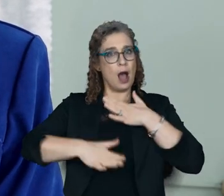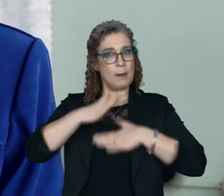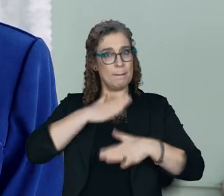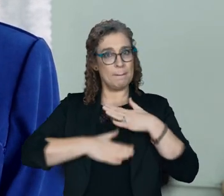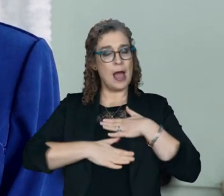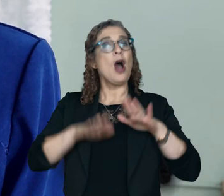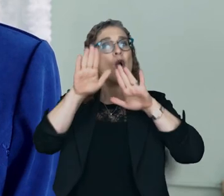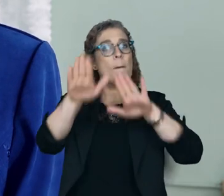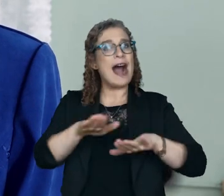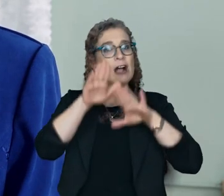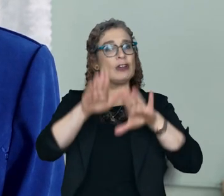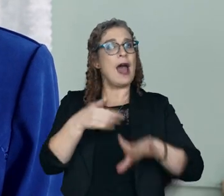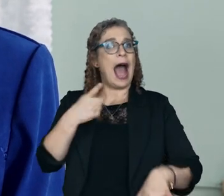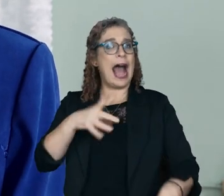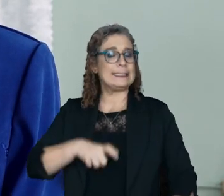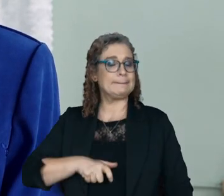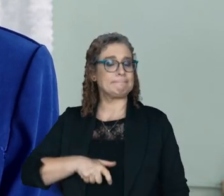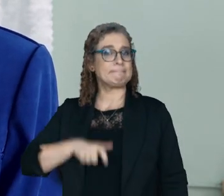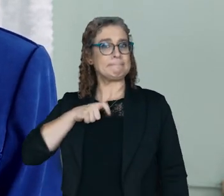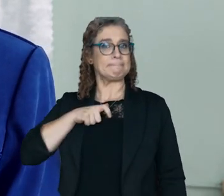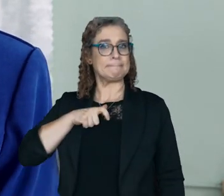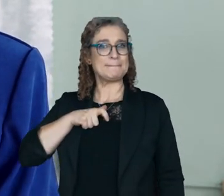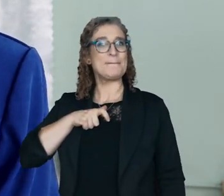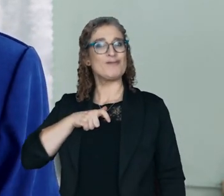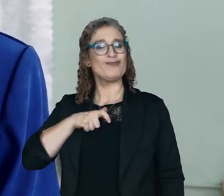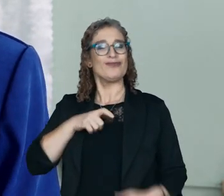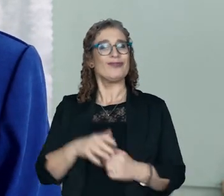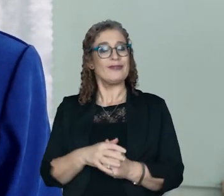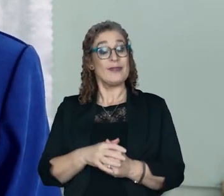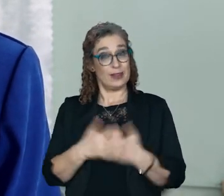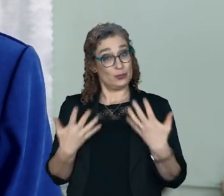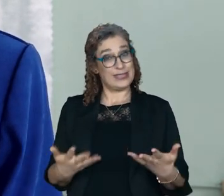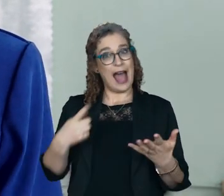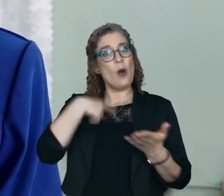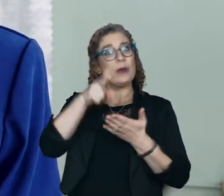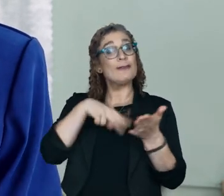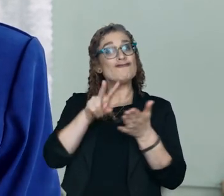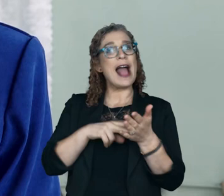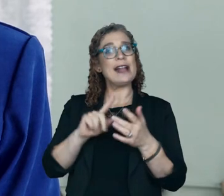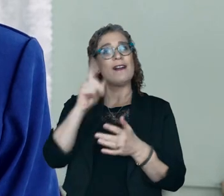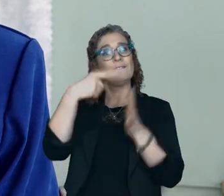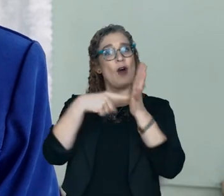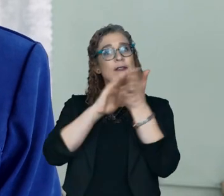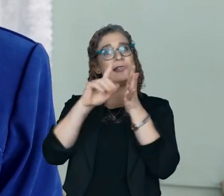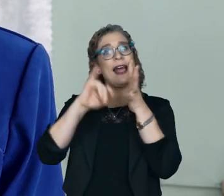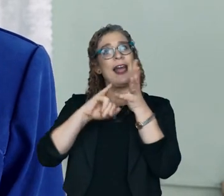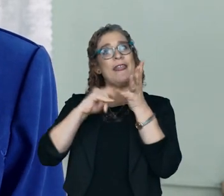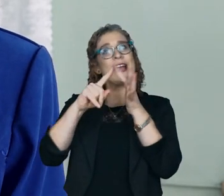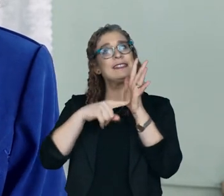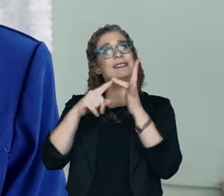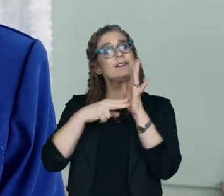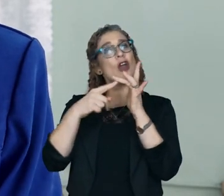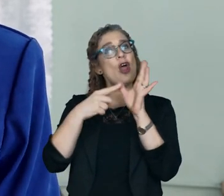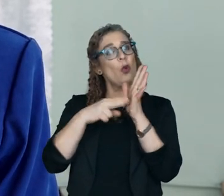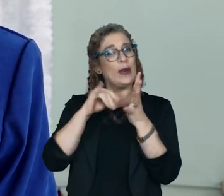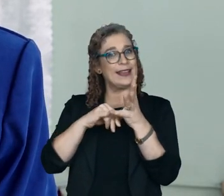In our reading today from Paul's letter to the Thessalonians, Paul speaks of the